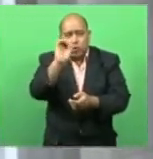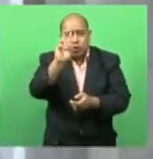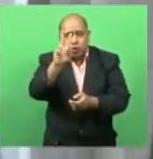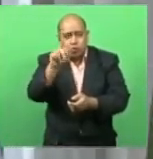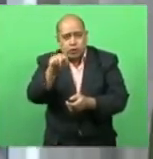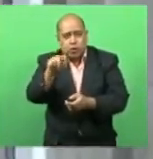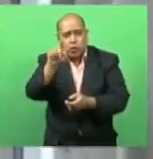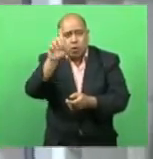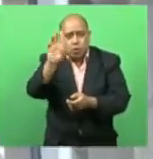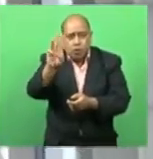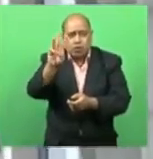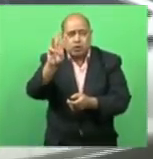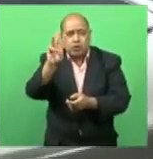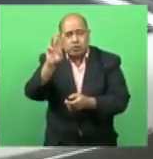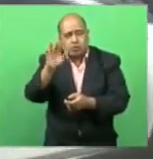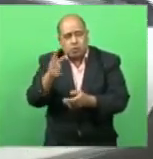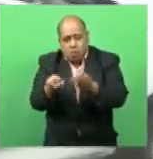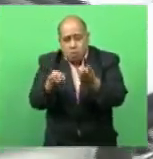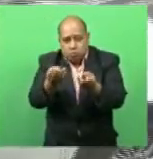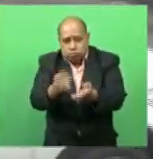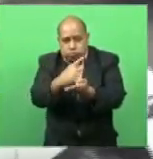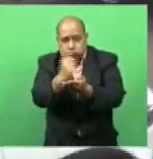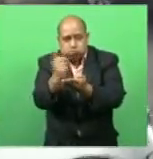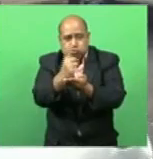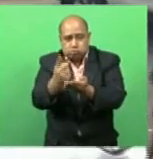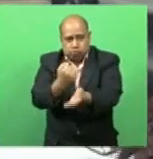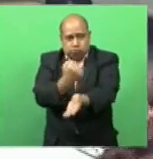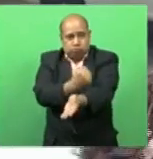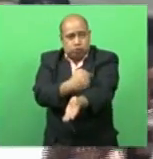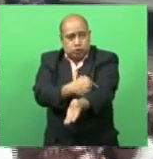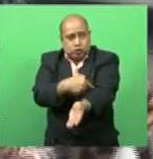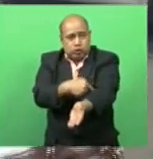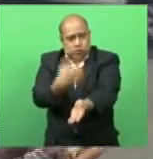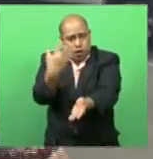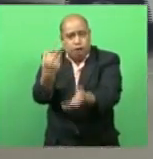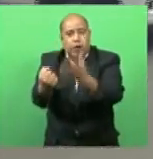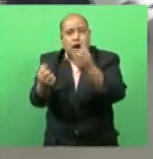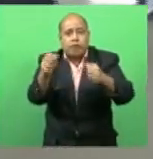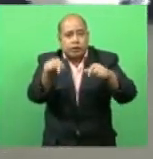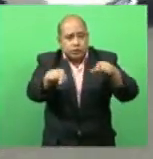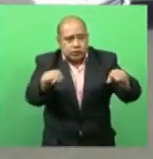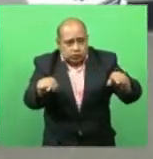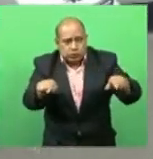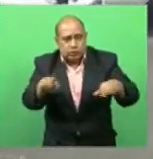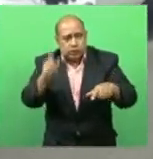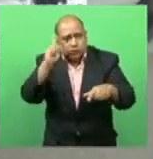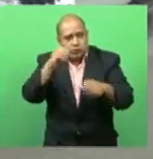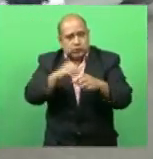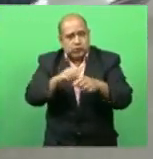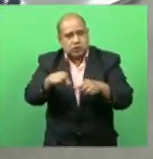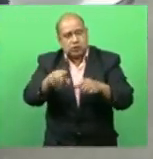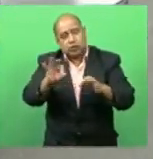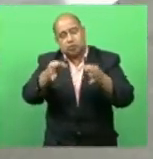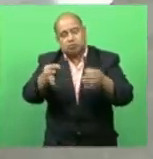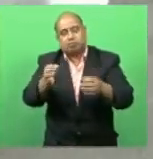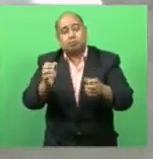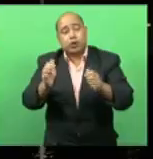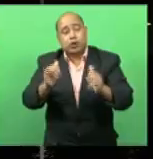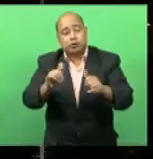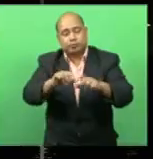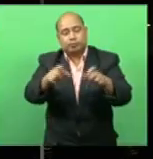The 2 have been released on $1,000 bail with strict conditions. The matter has been adjourned to July 15th.